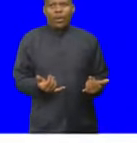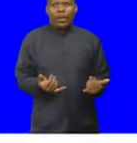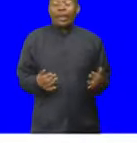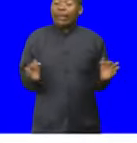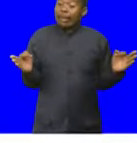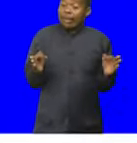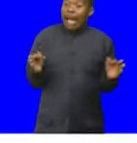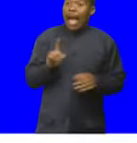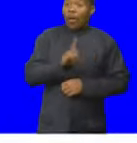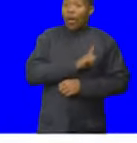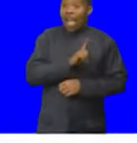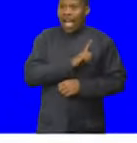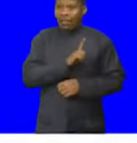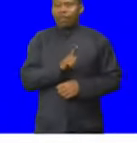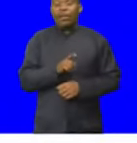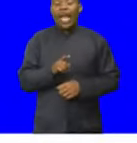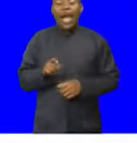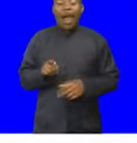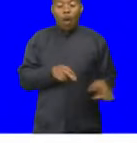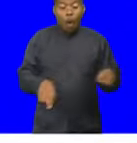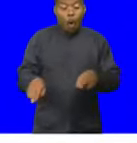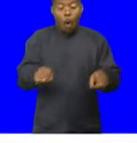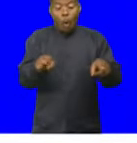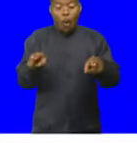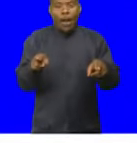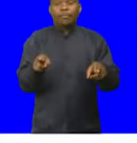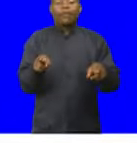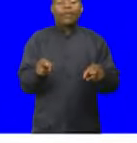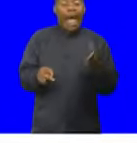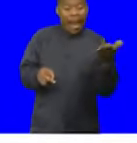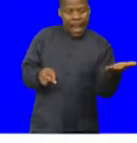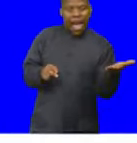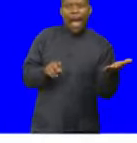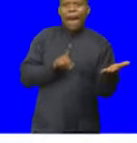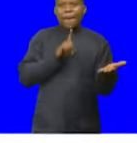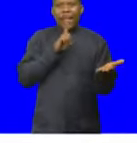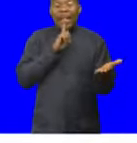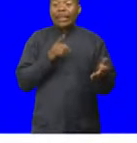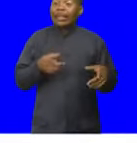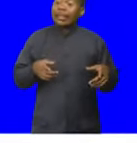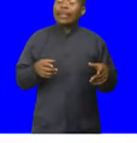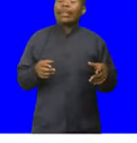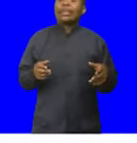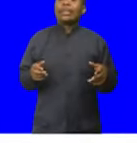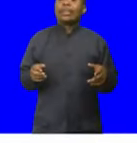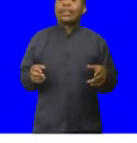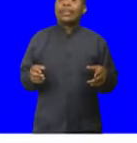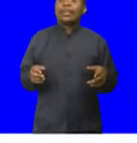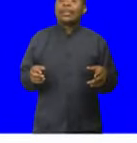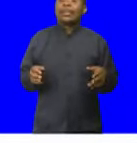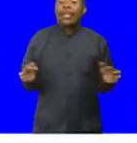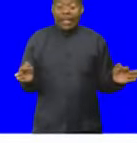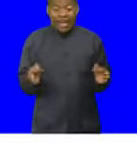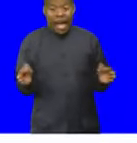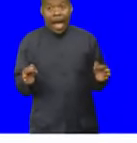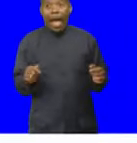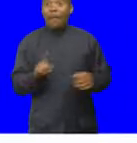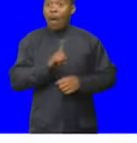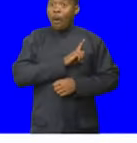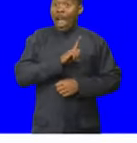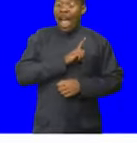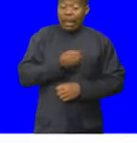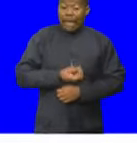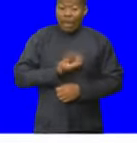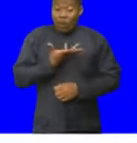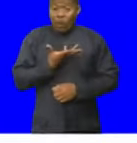sihamba khona njengoba ubona indlela le kuside lenye indlela la singahamba khona. Eni siyathuka vele kakhulu because asikake